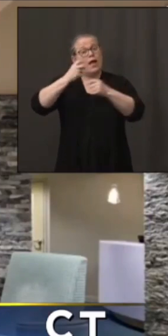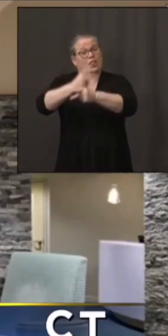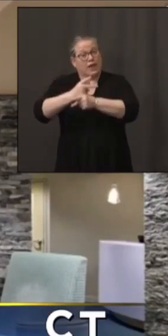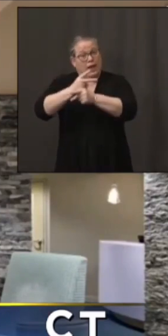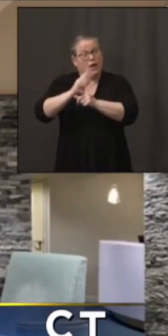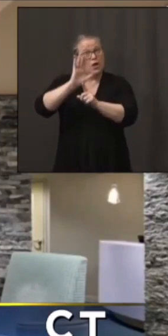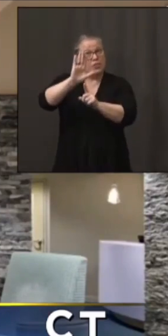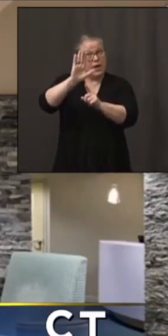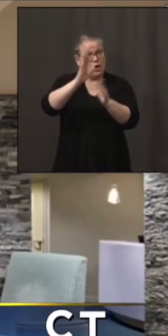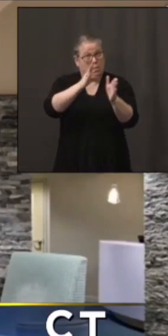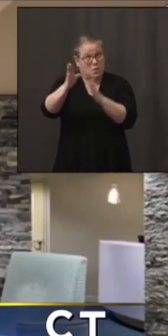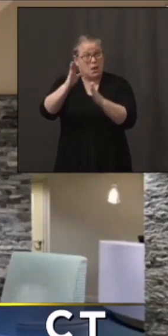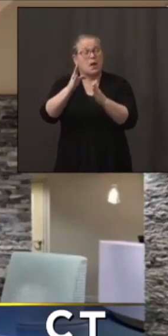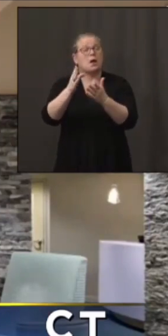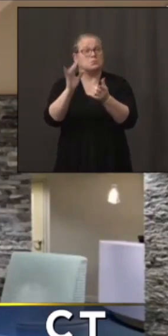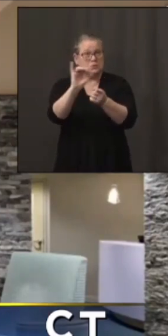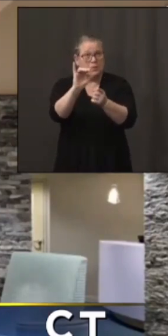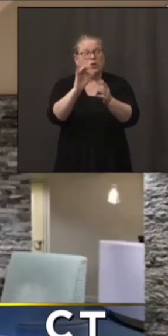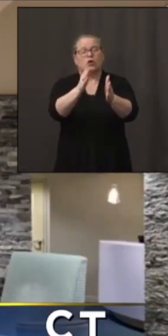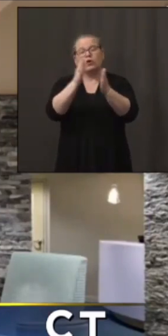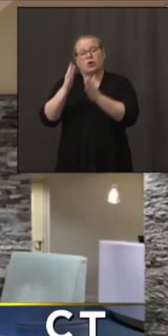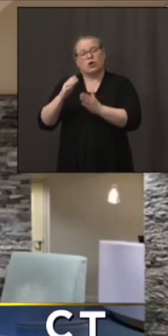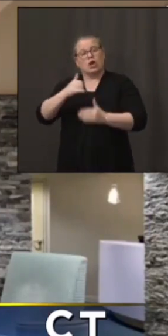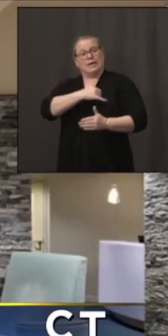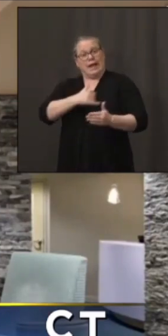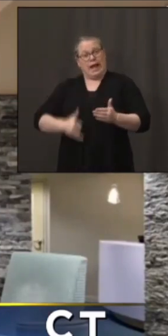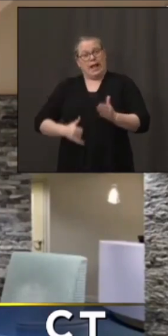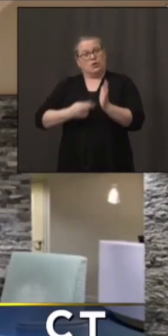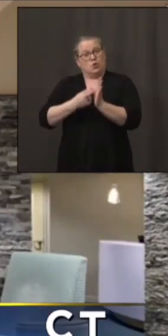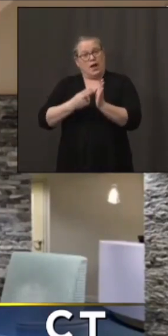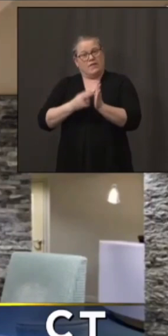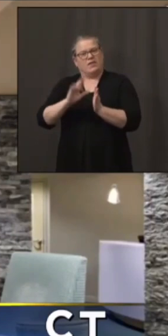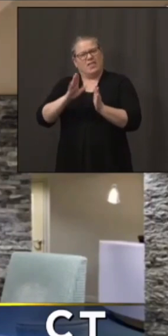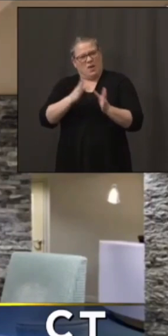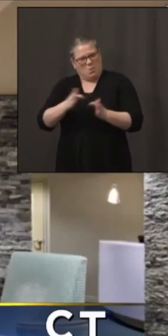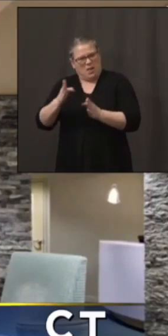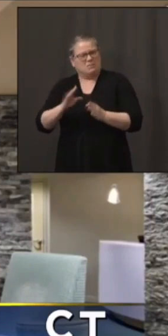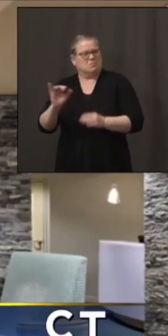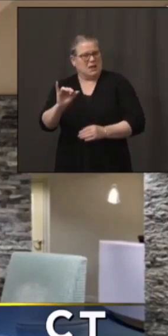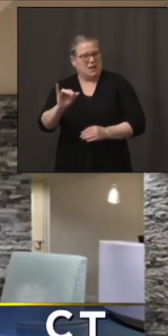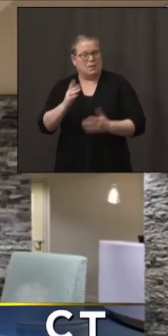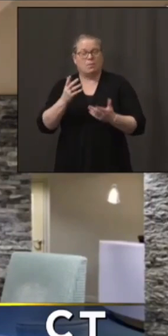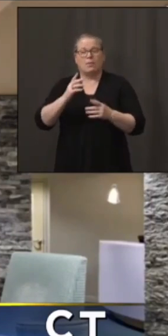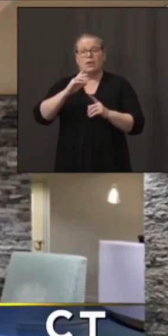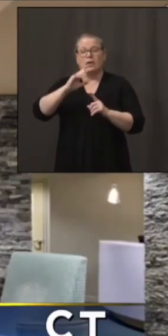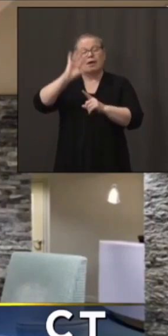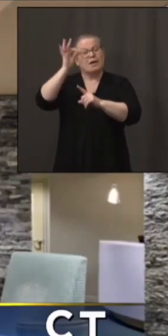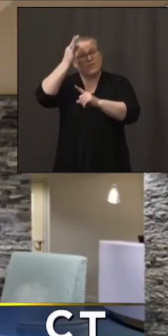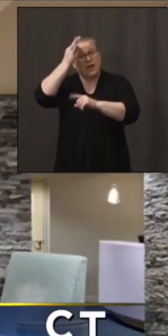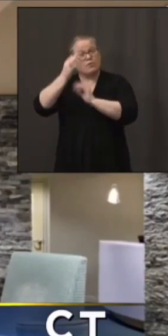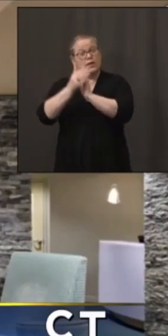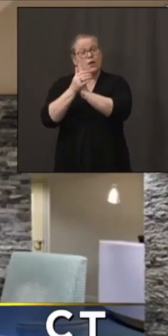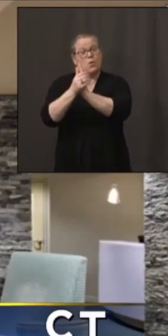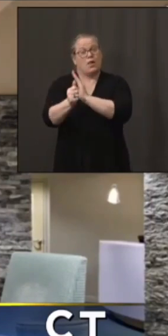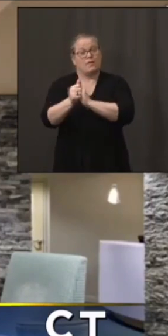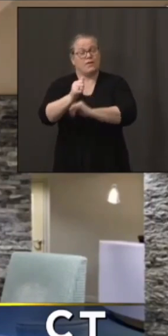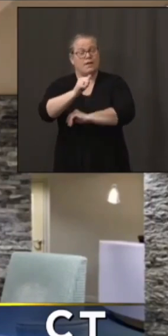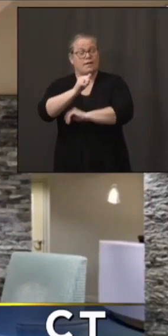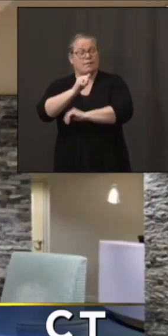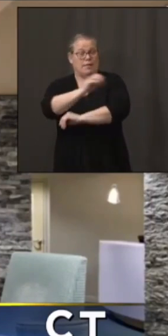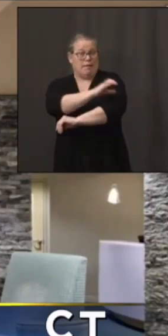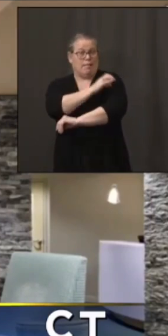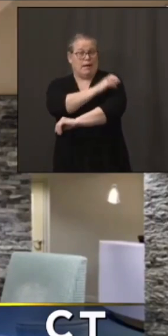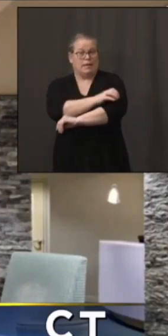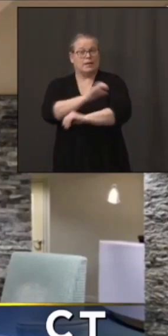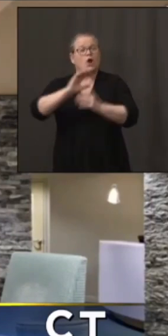Haven Health System is doing, and with federally qualified community health centers, probably the best example, which is